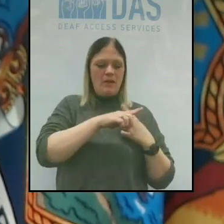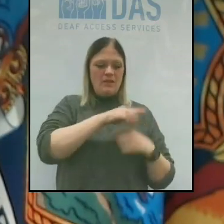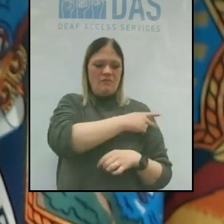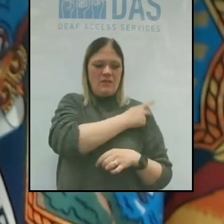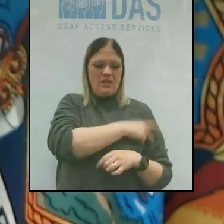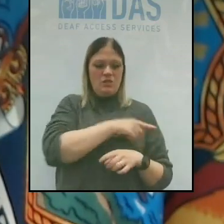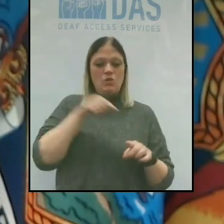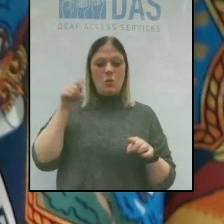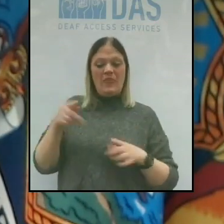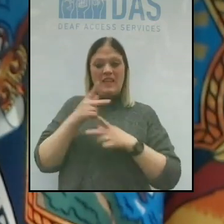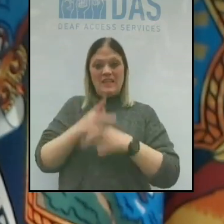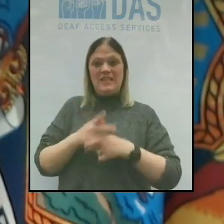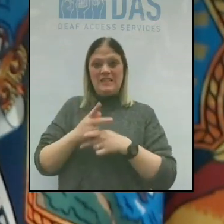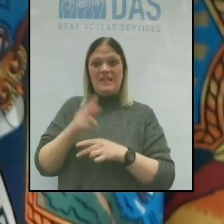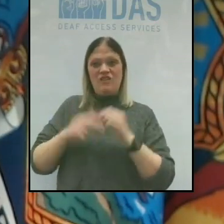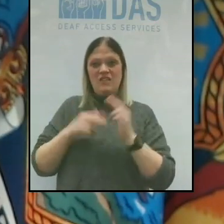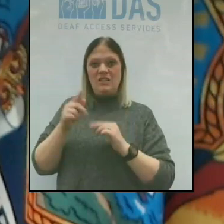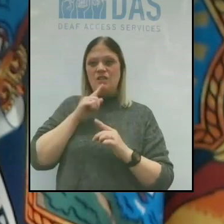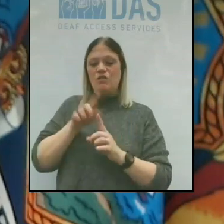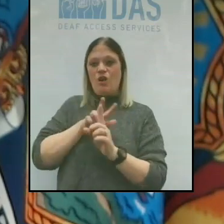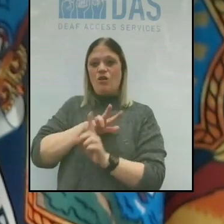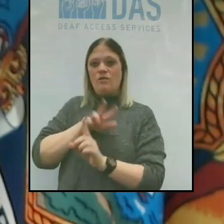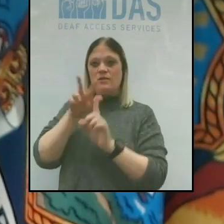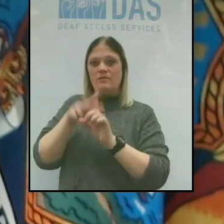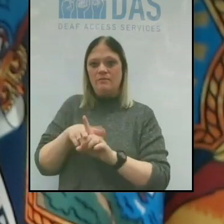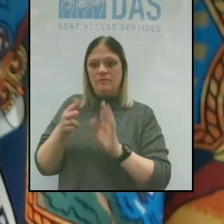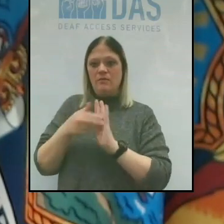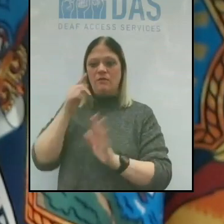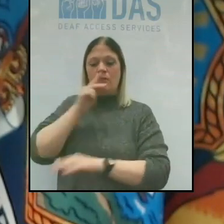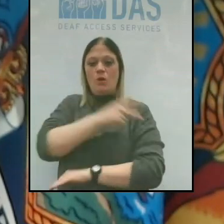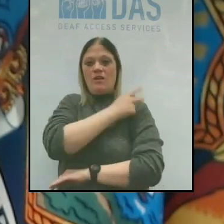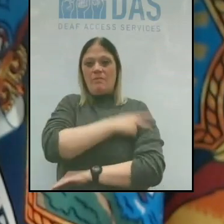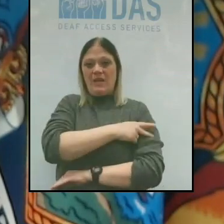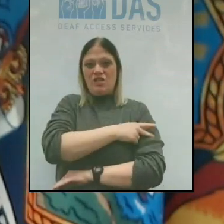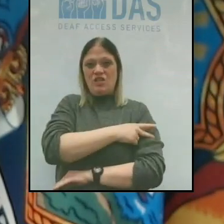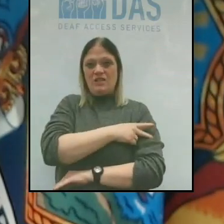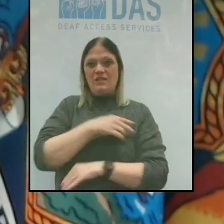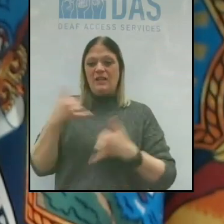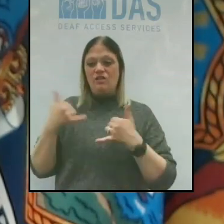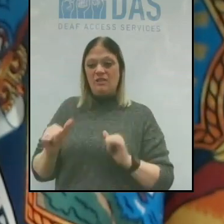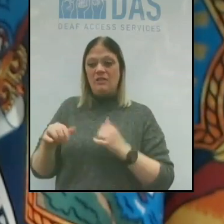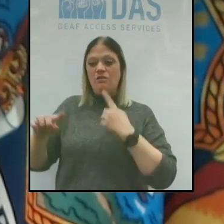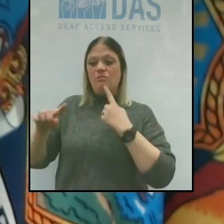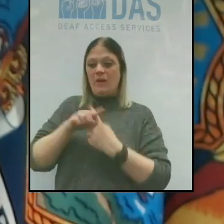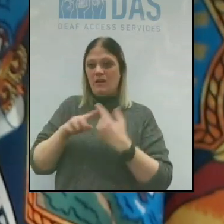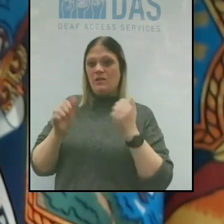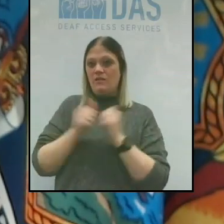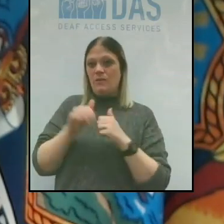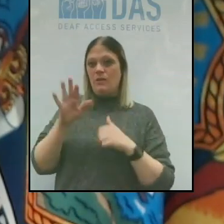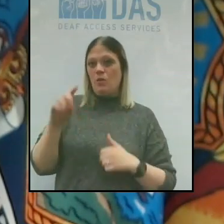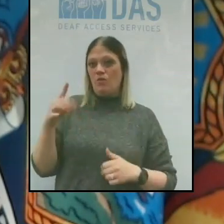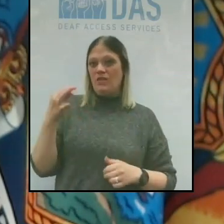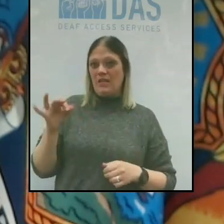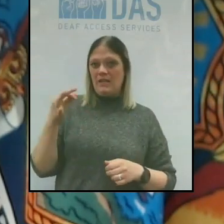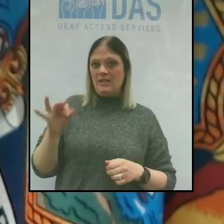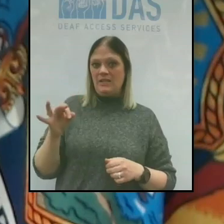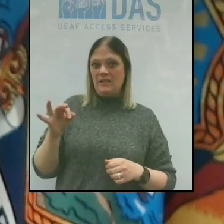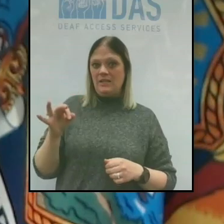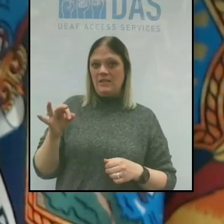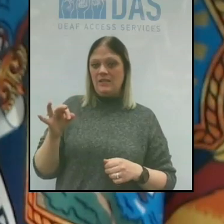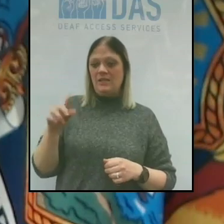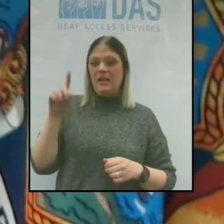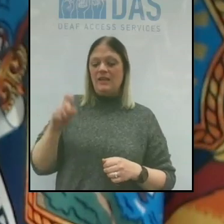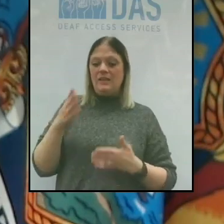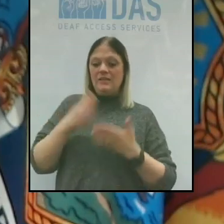care facilities are really designated for patients who are still positive with COVID-19 and need some